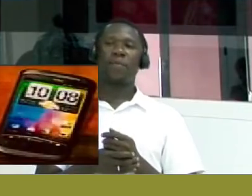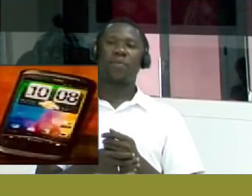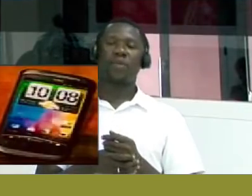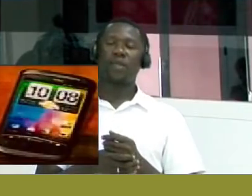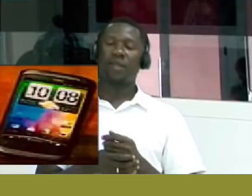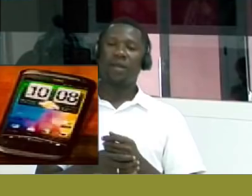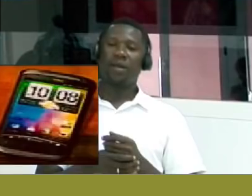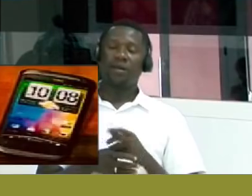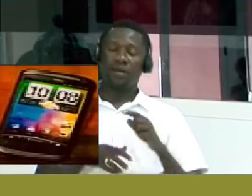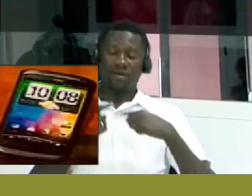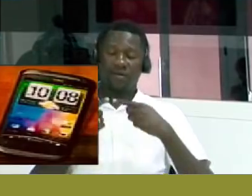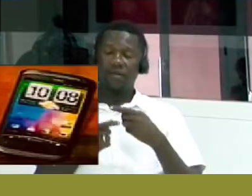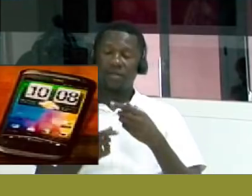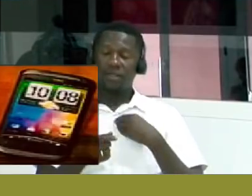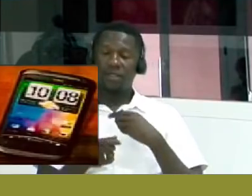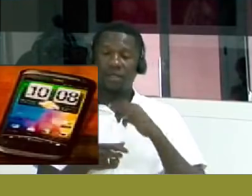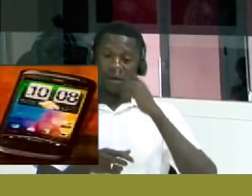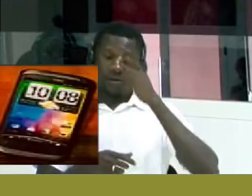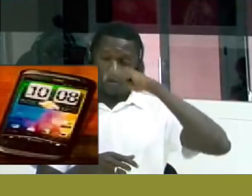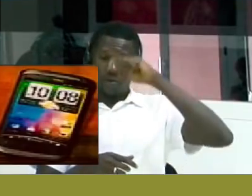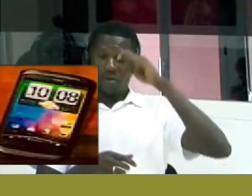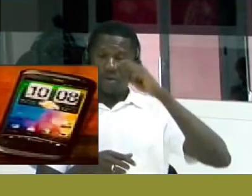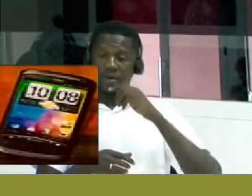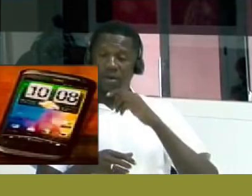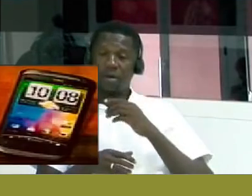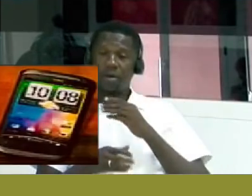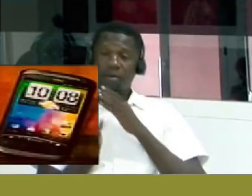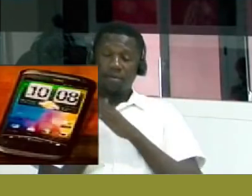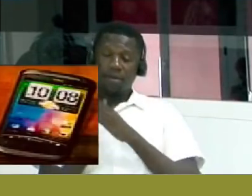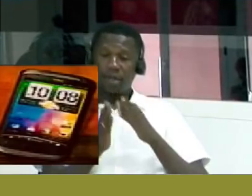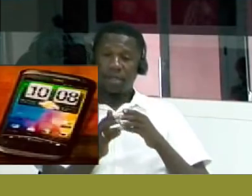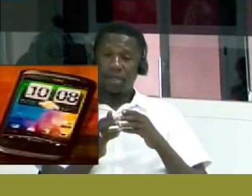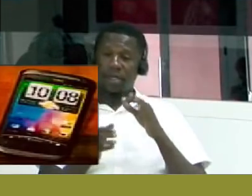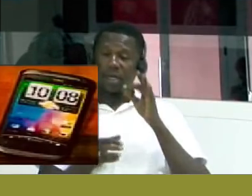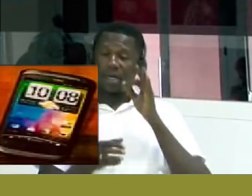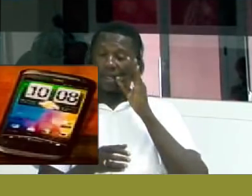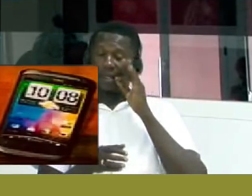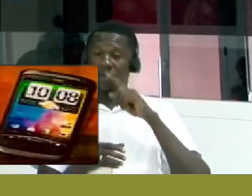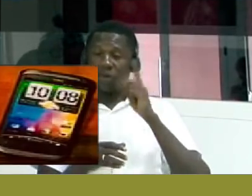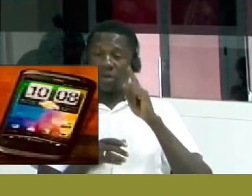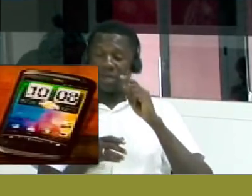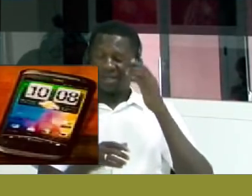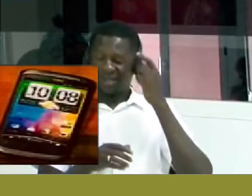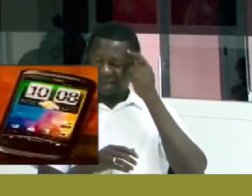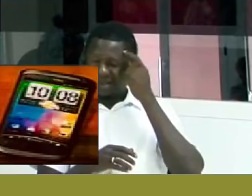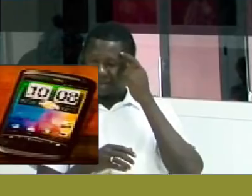did the police plan a response to what they expect would happen?